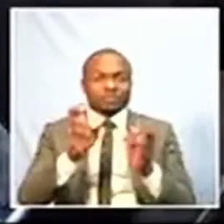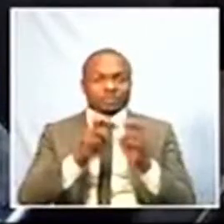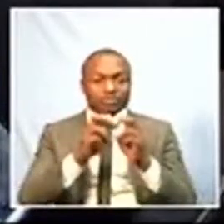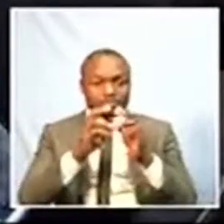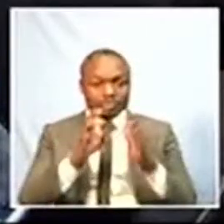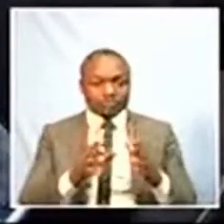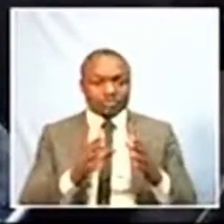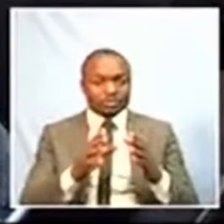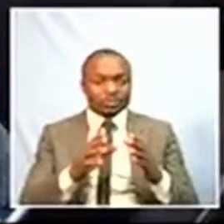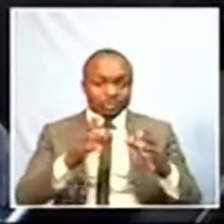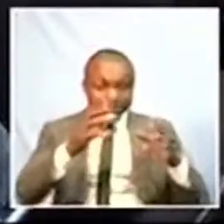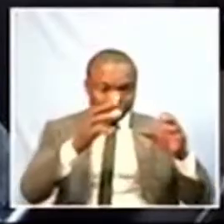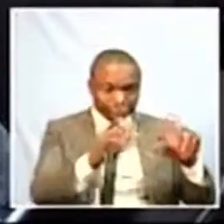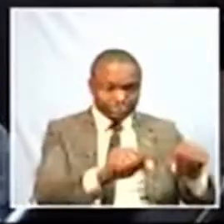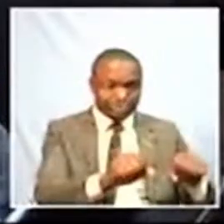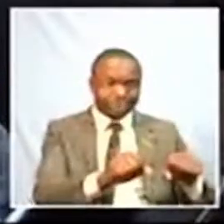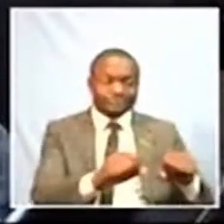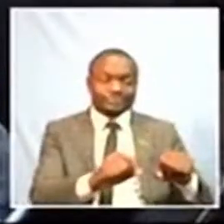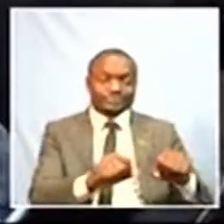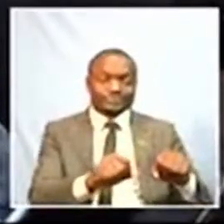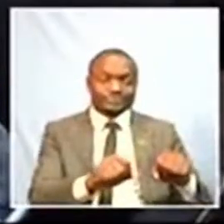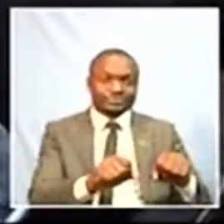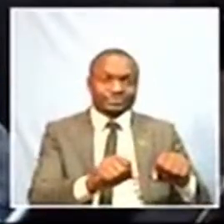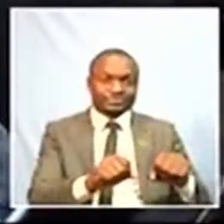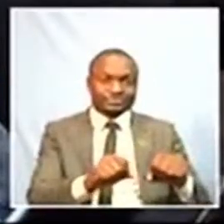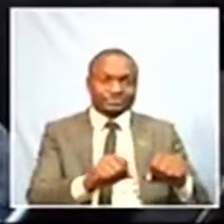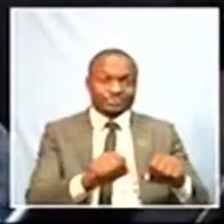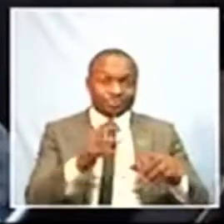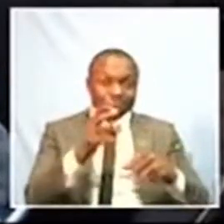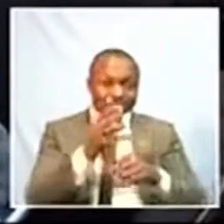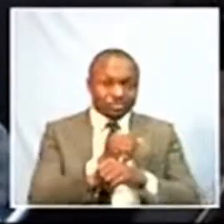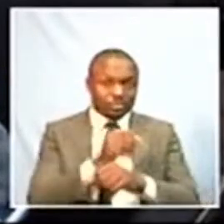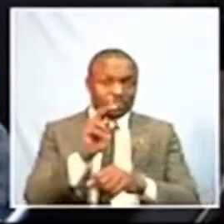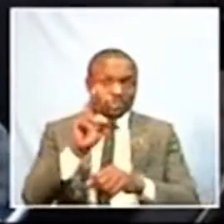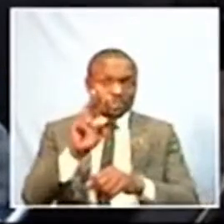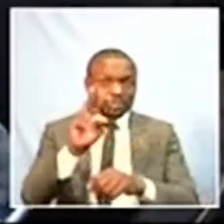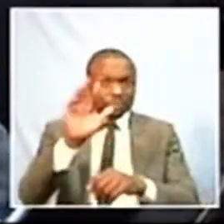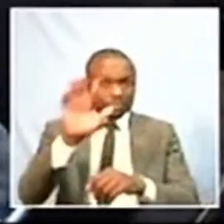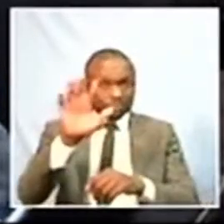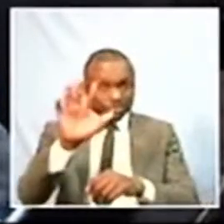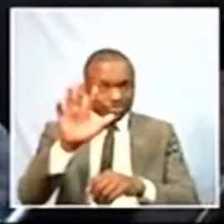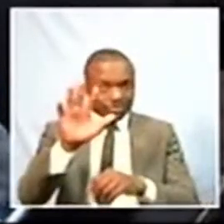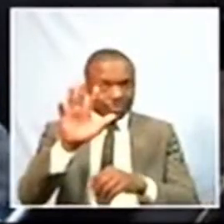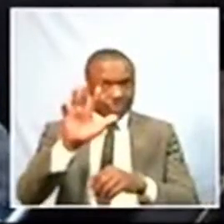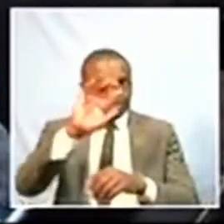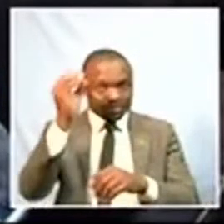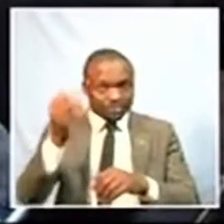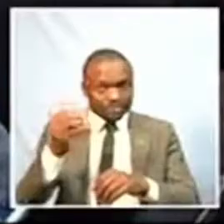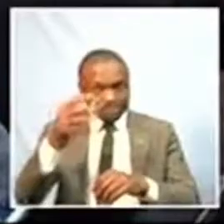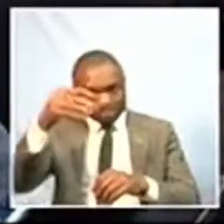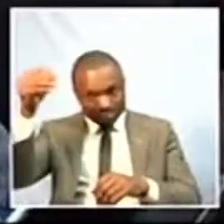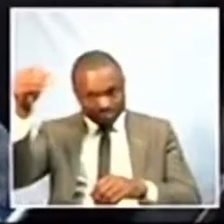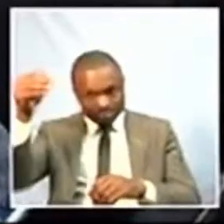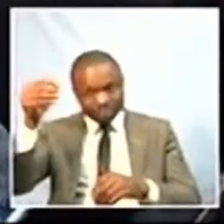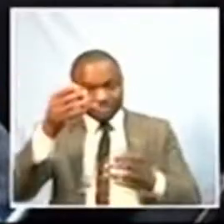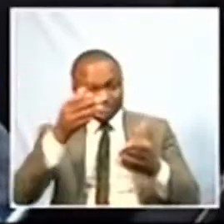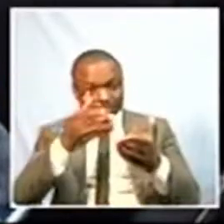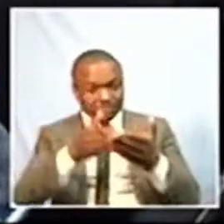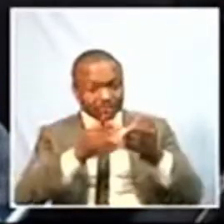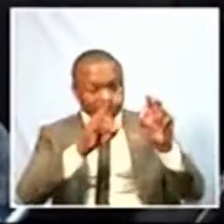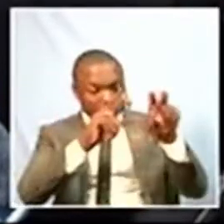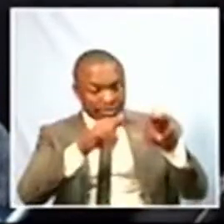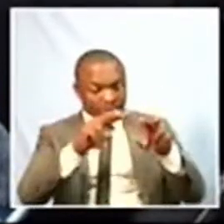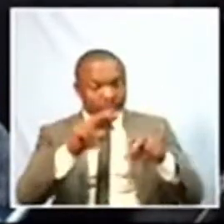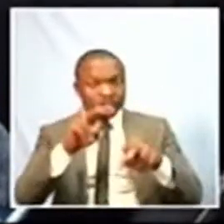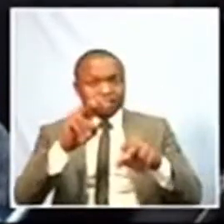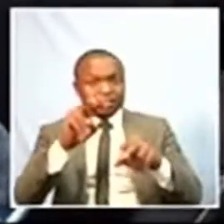possession. But he got that 25% and it disappeared. Physical inspection by August